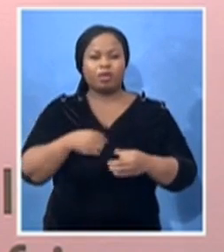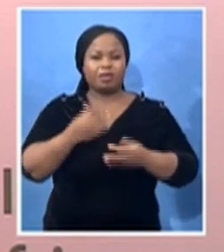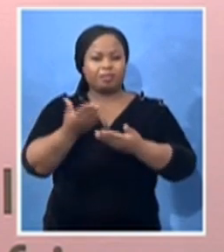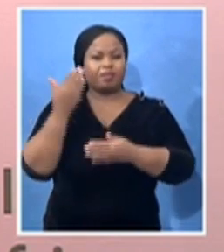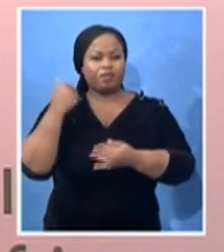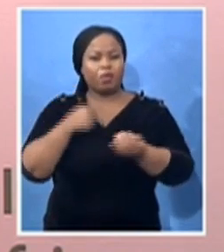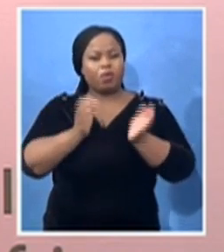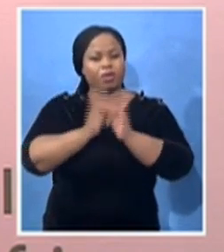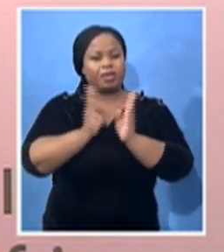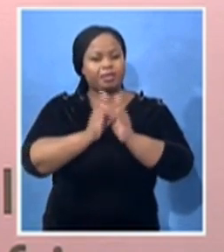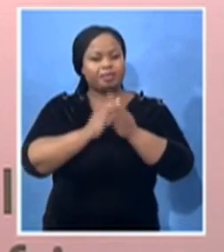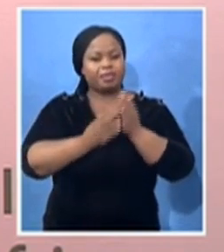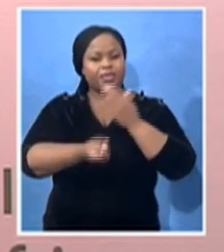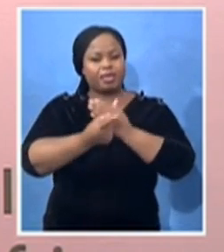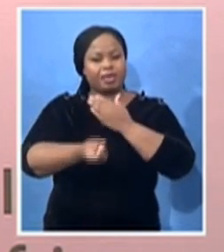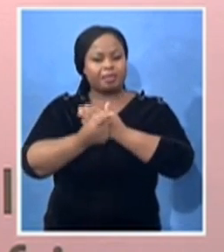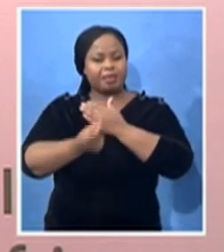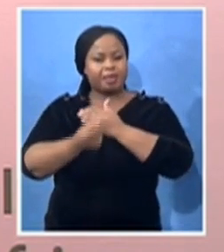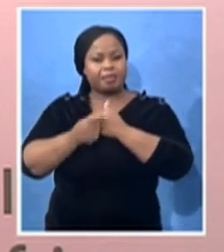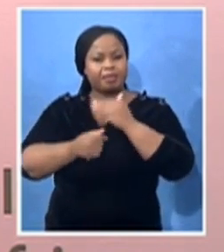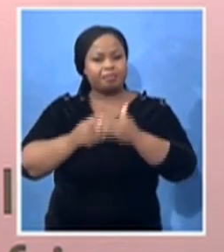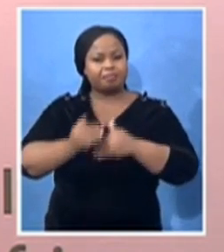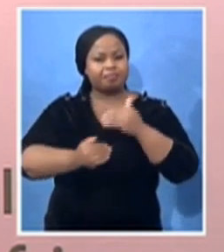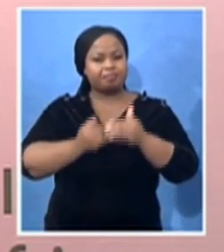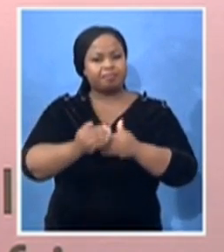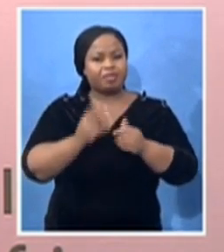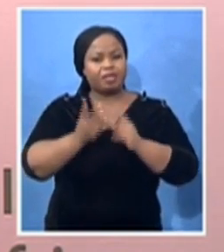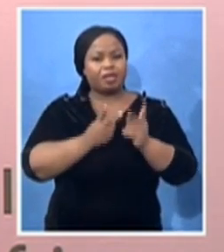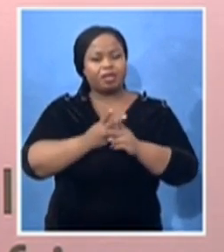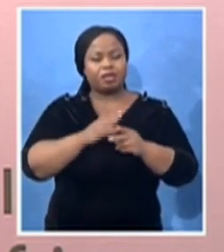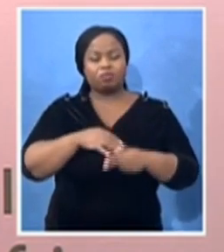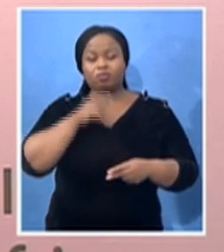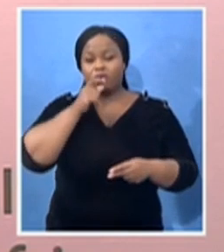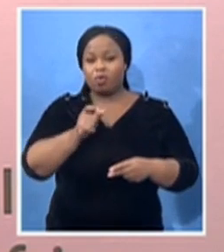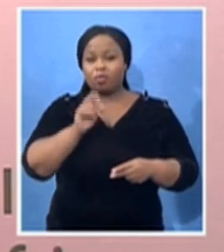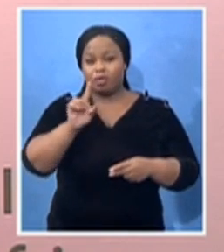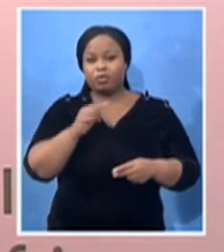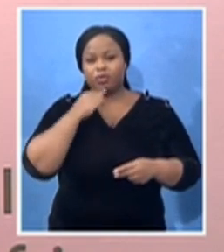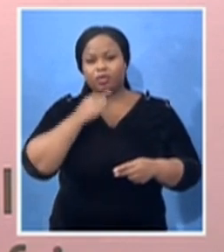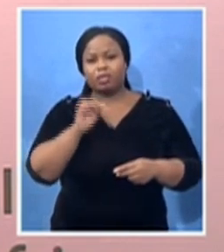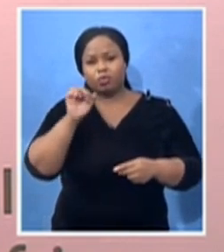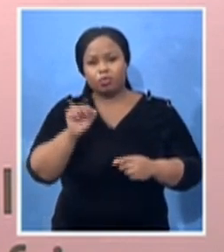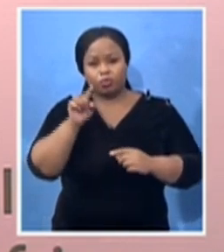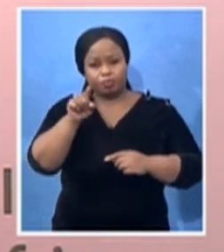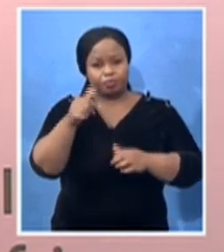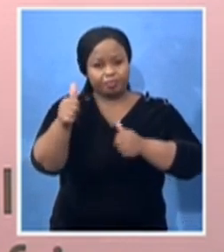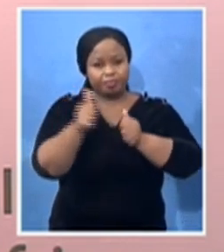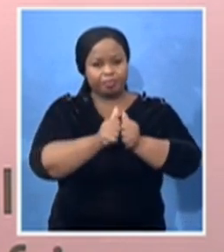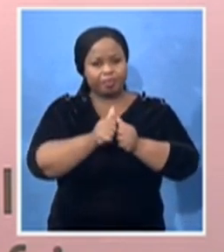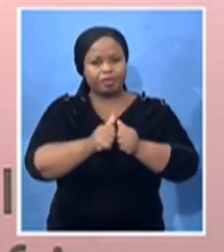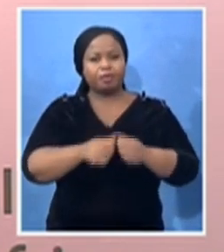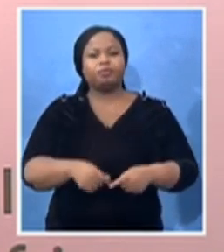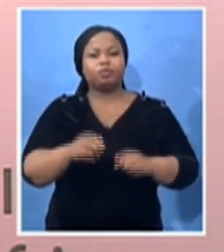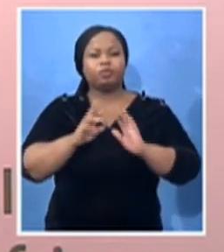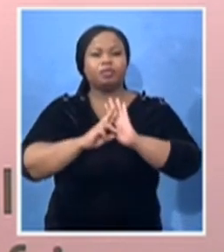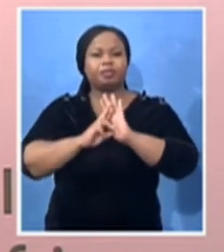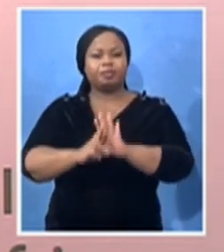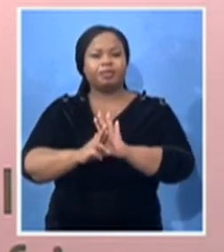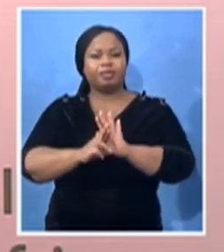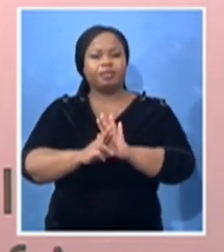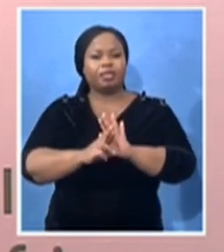remarked about the fact that with you as a partner, representing the partnership between the two